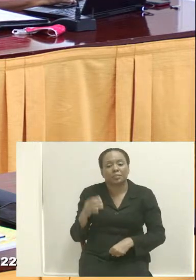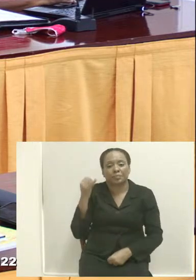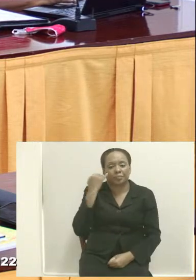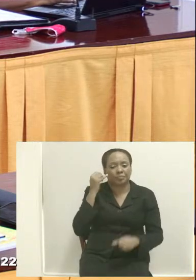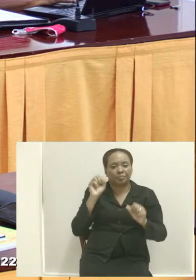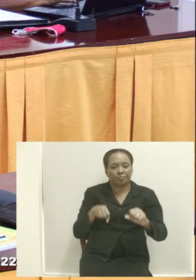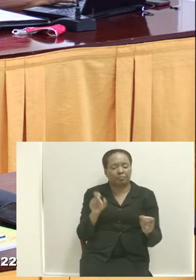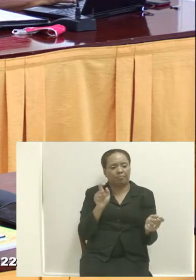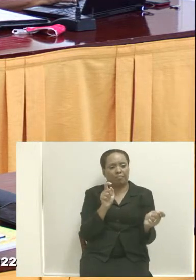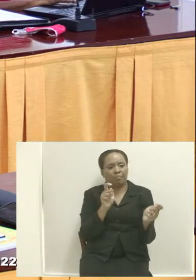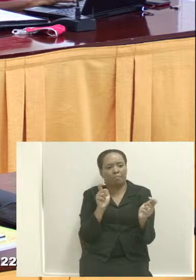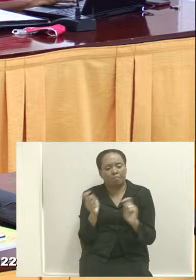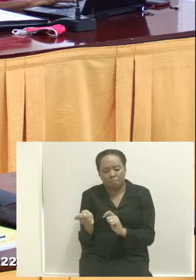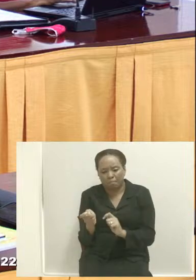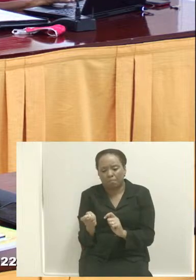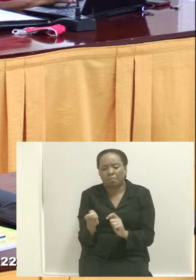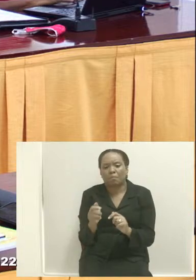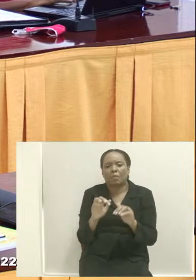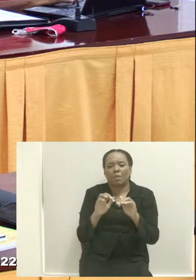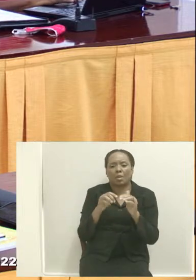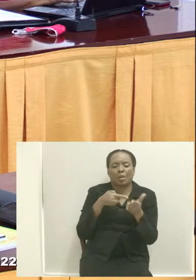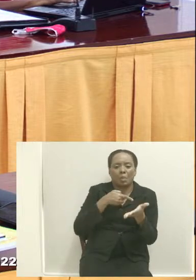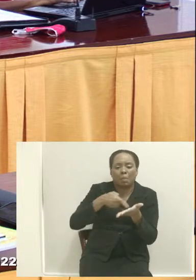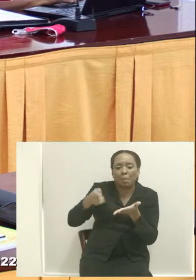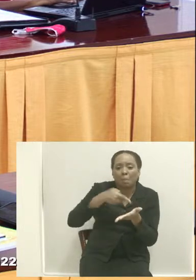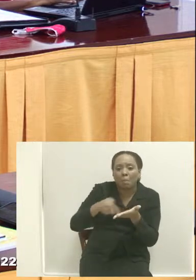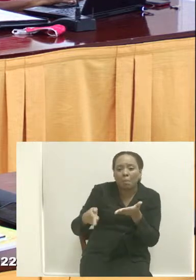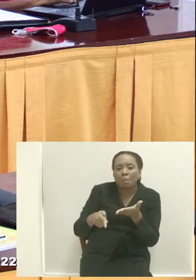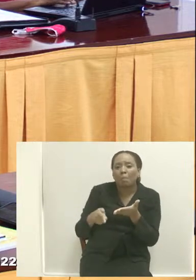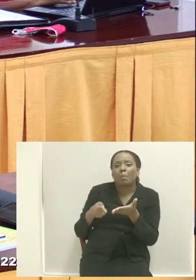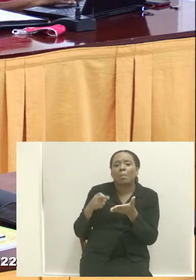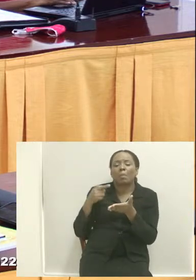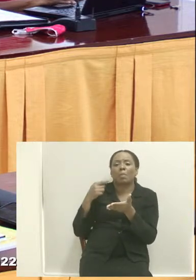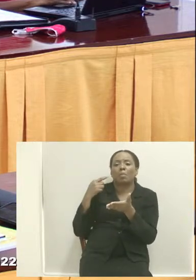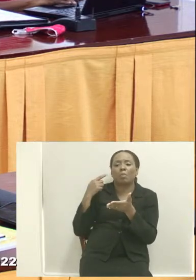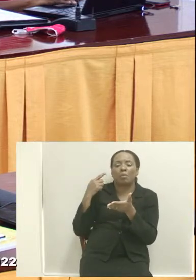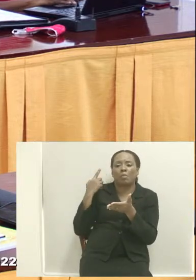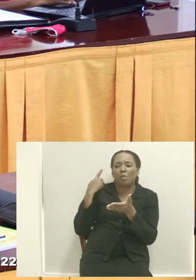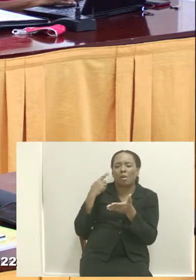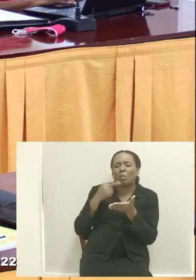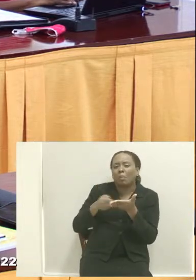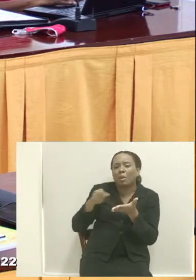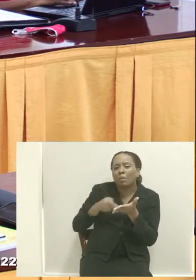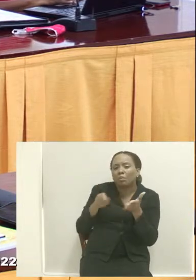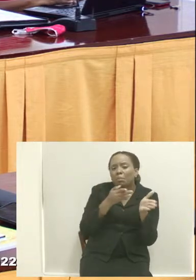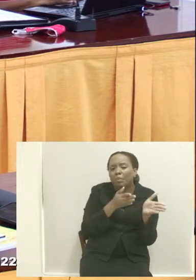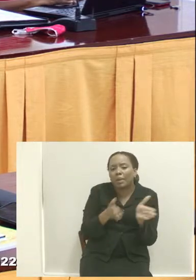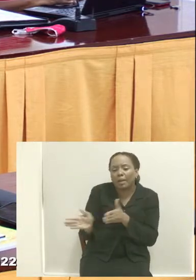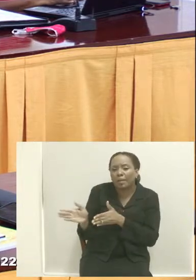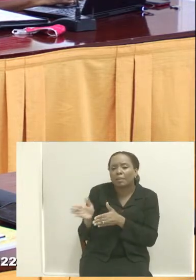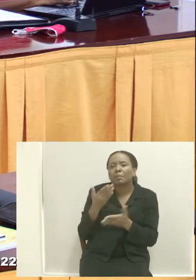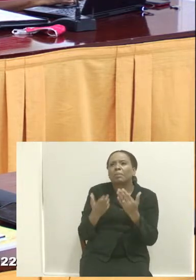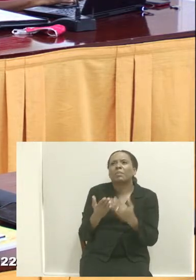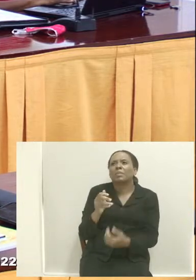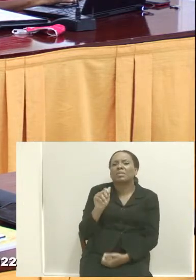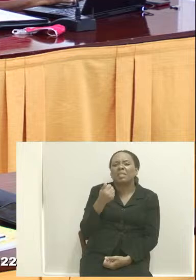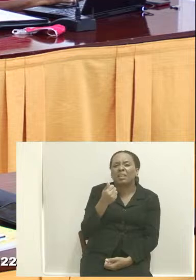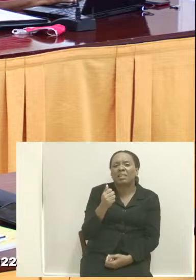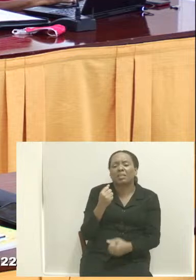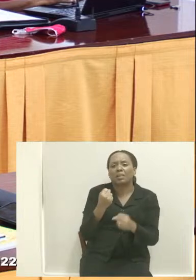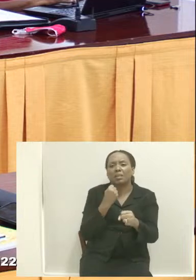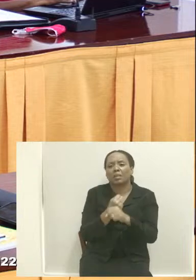over a long-term period, let us say, ma'am, 10, 15 years, it could come down perhaps to as low as $40 a